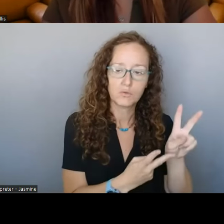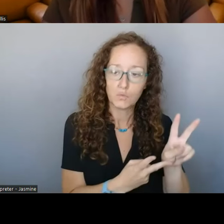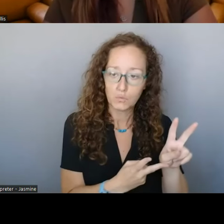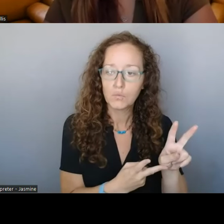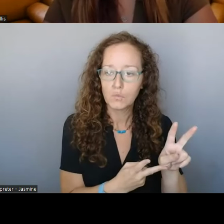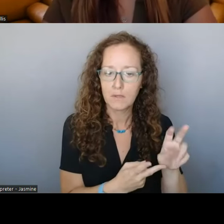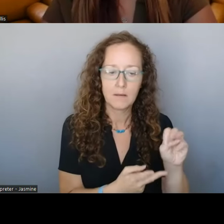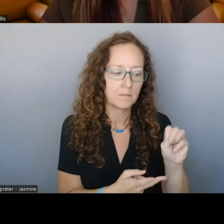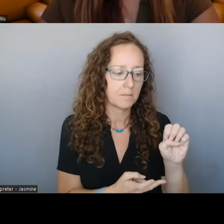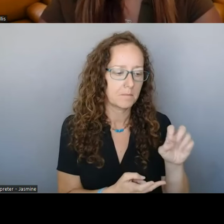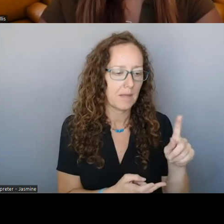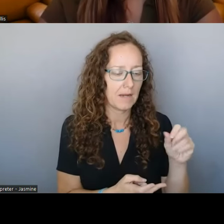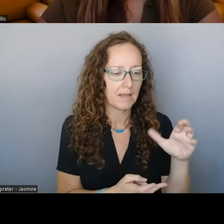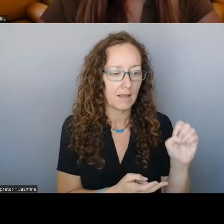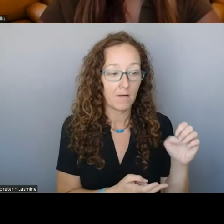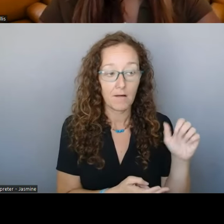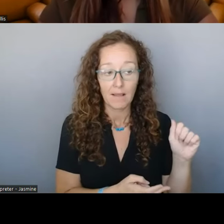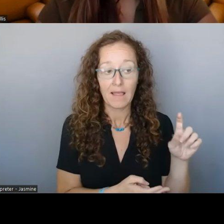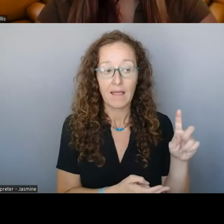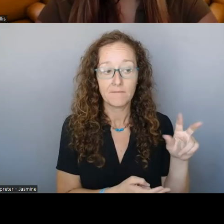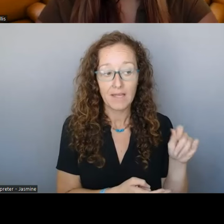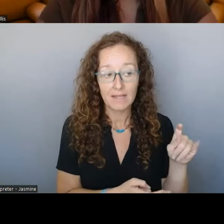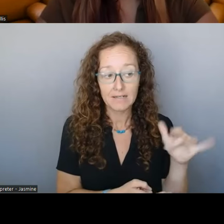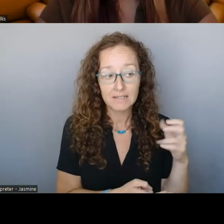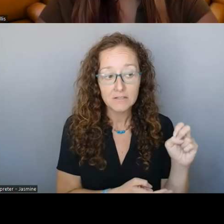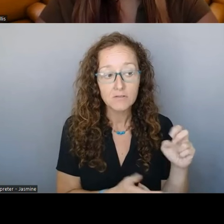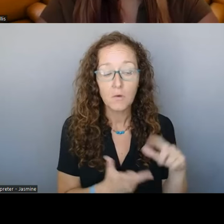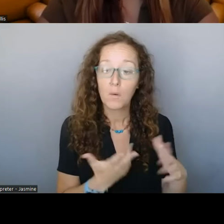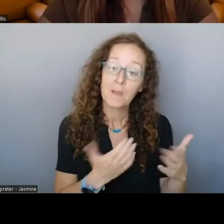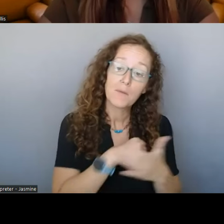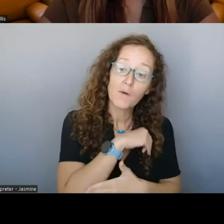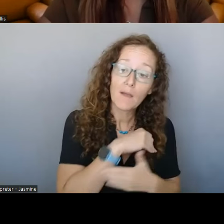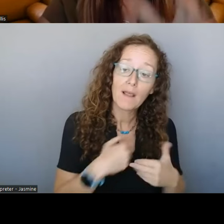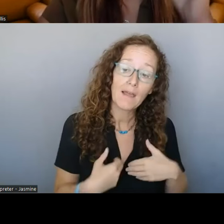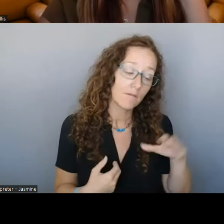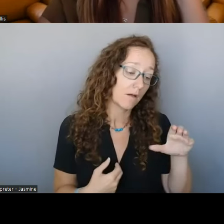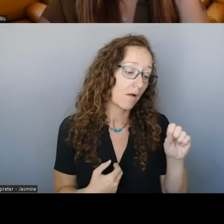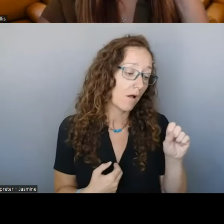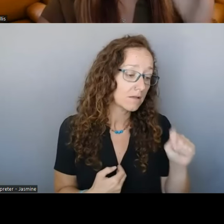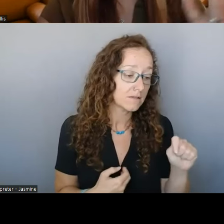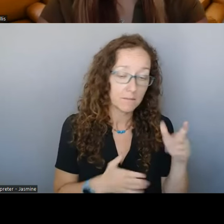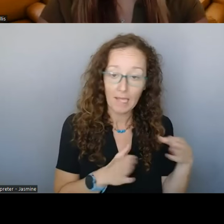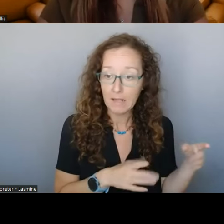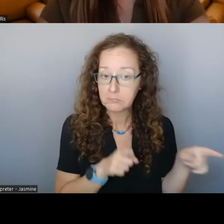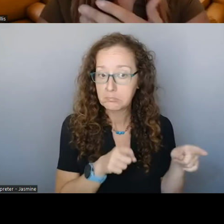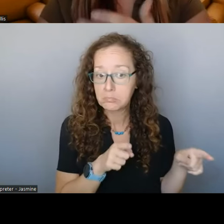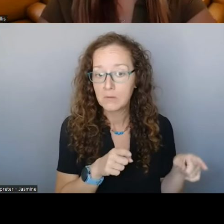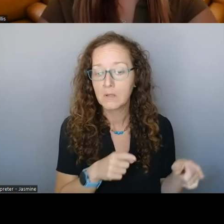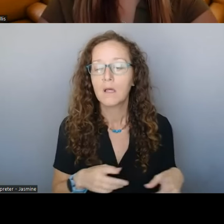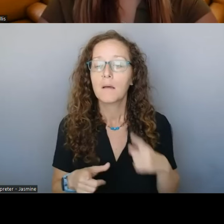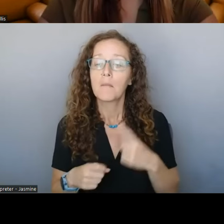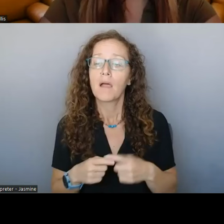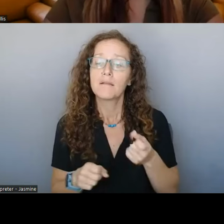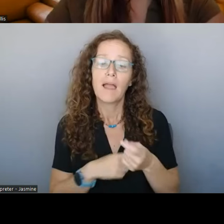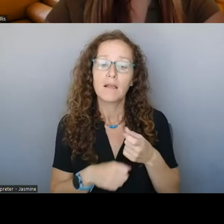maybe a cost plan. And then you're always going to want to do an annual review of your coverage. So when open enrollment comes around,